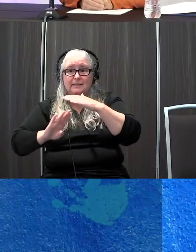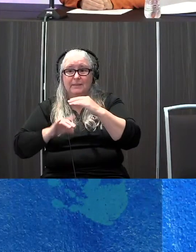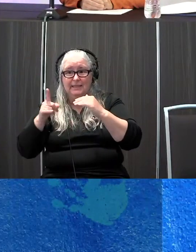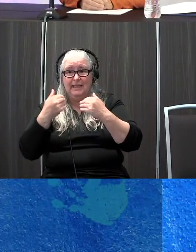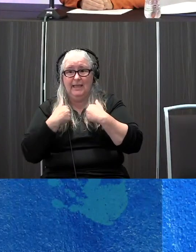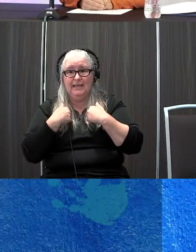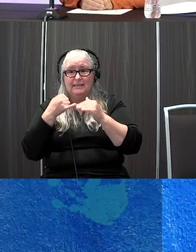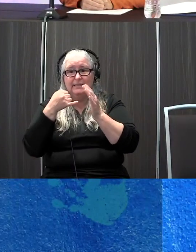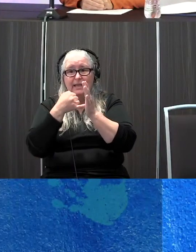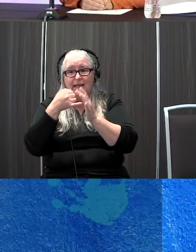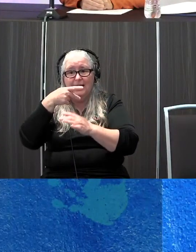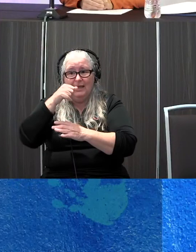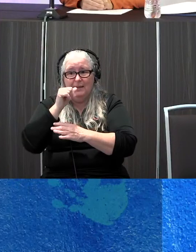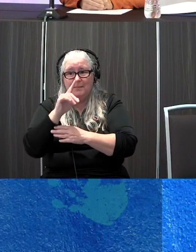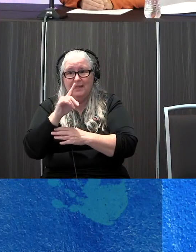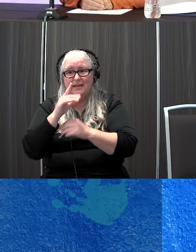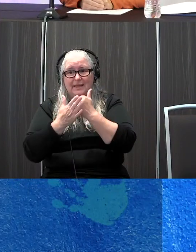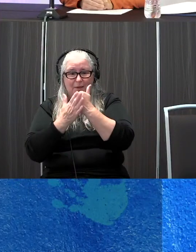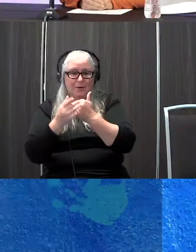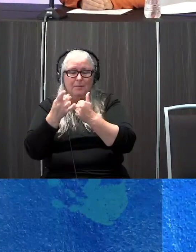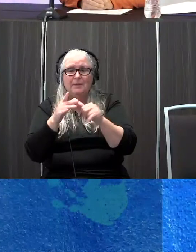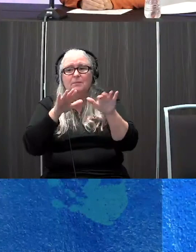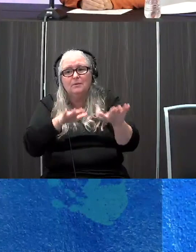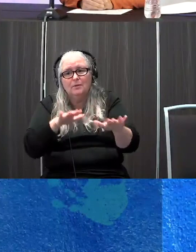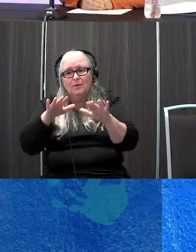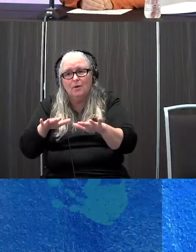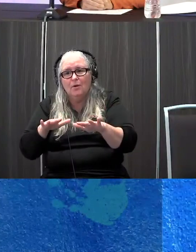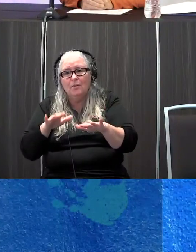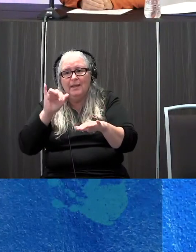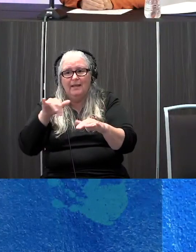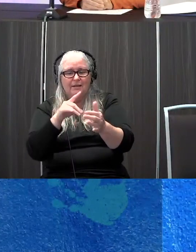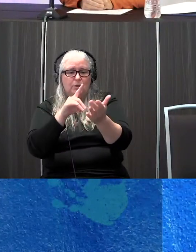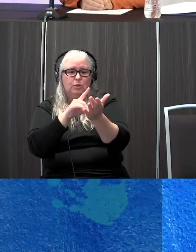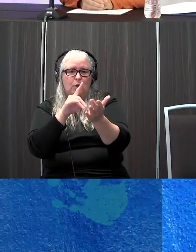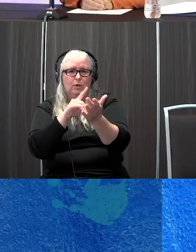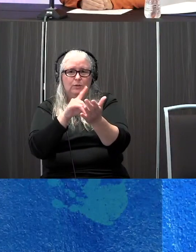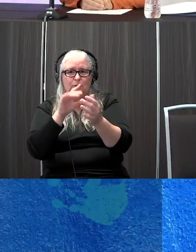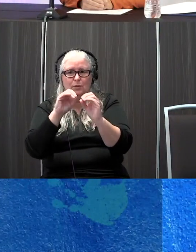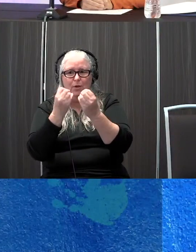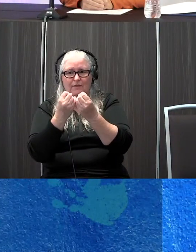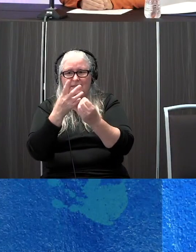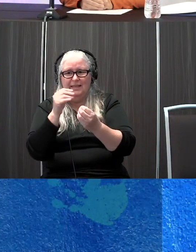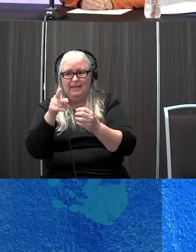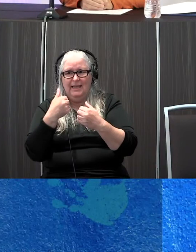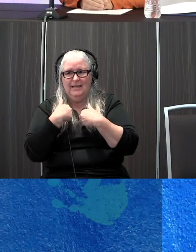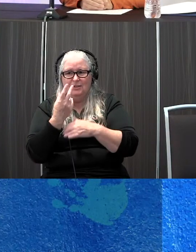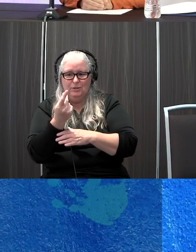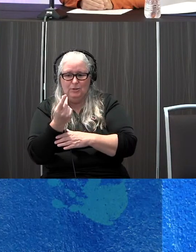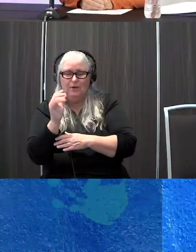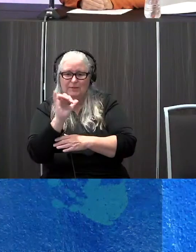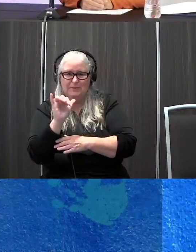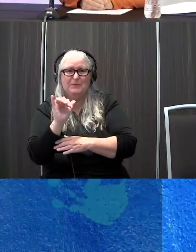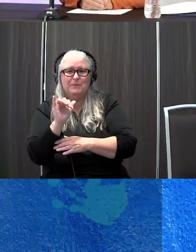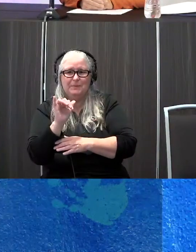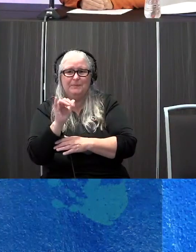iPad that actually does help him to calm quite a bit before, and he was at a doctor's office, and then he has Snoopy there as well. And then the